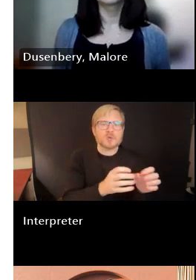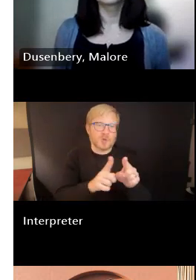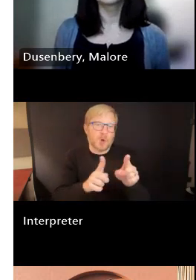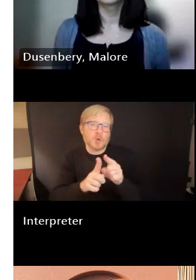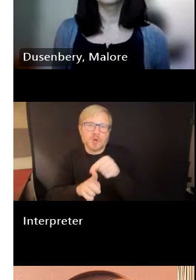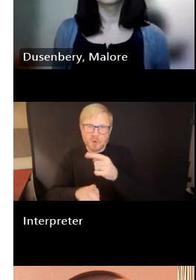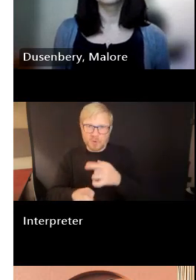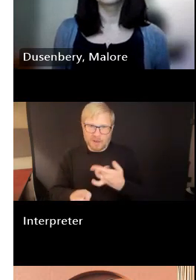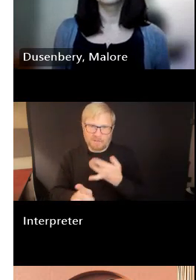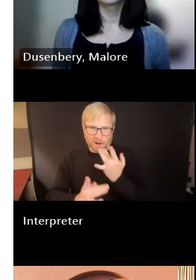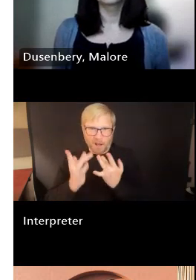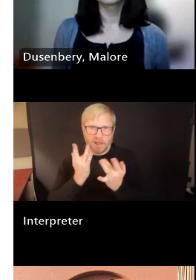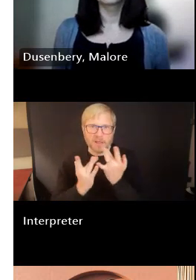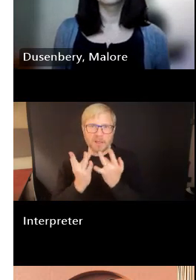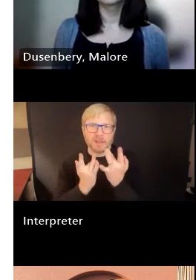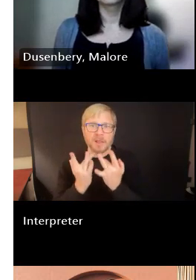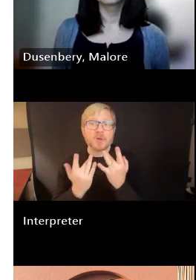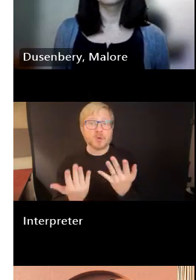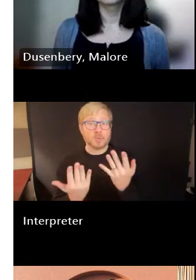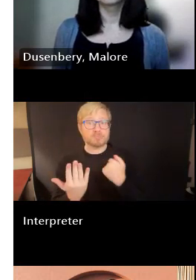you've attempted